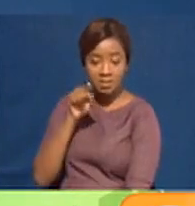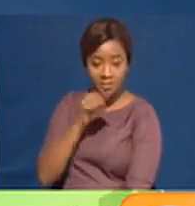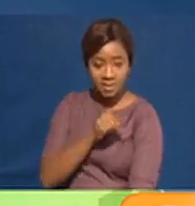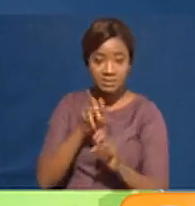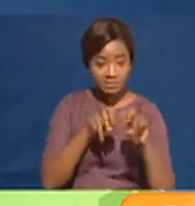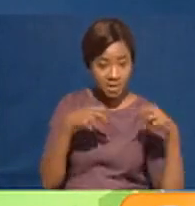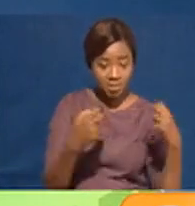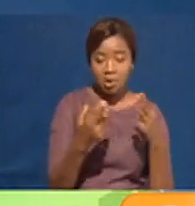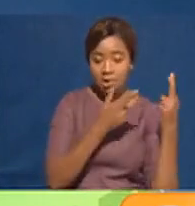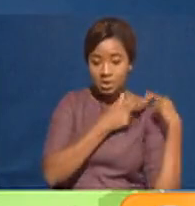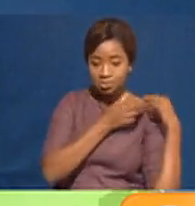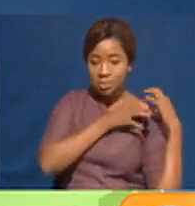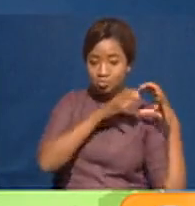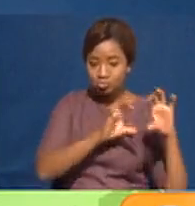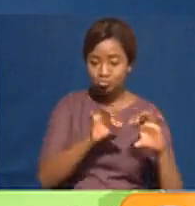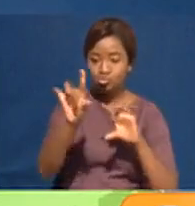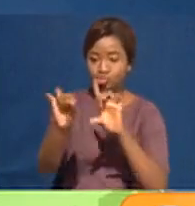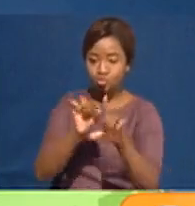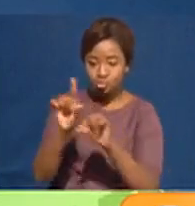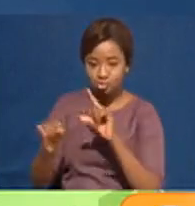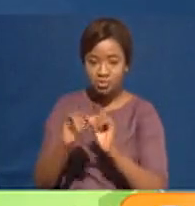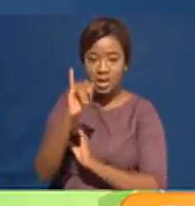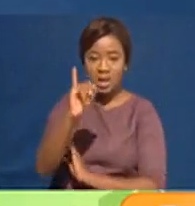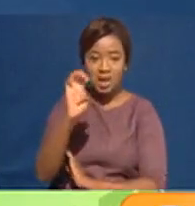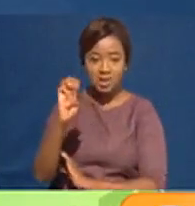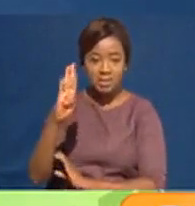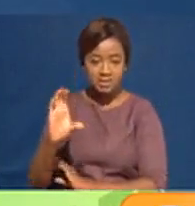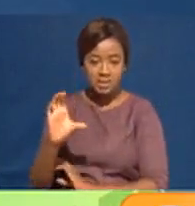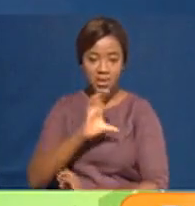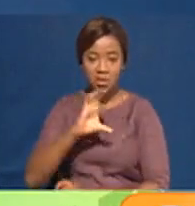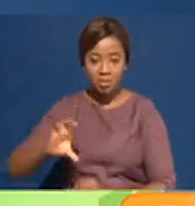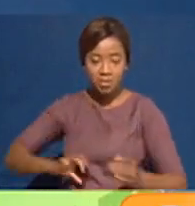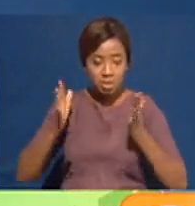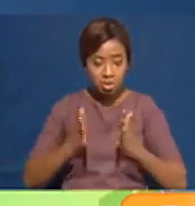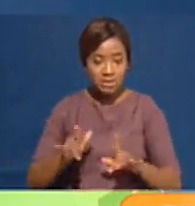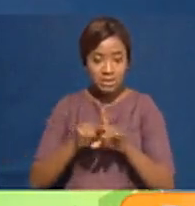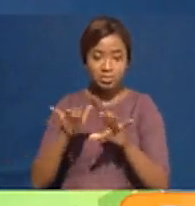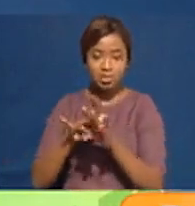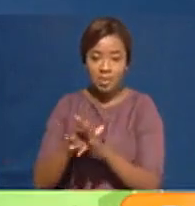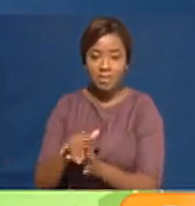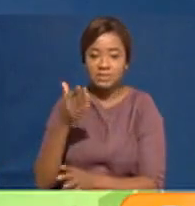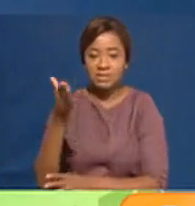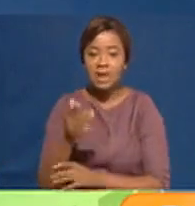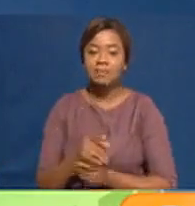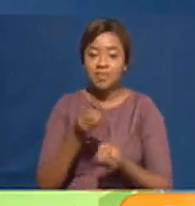the chairperson and members of the Independent Electoral and Boundaries Commission. This is news just coming through to our newsrooms right now.